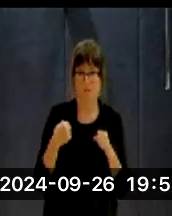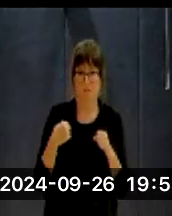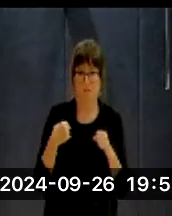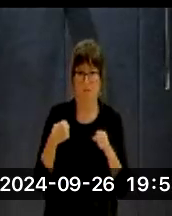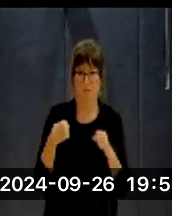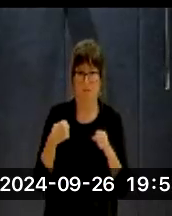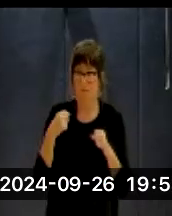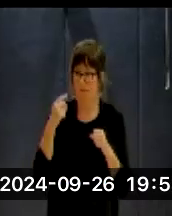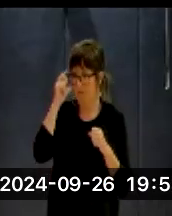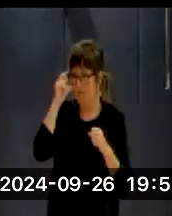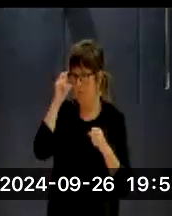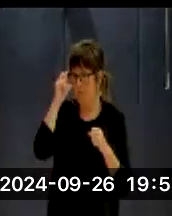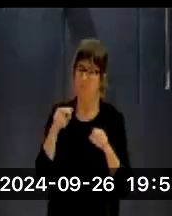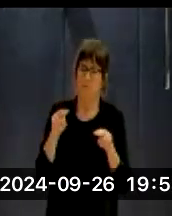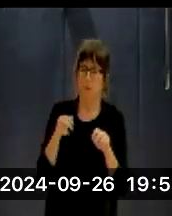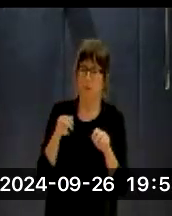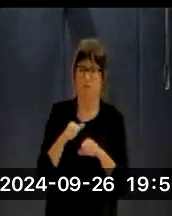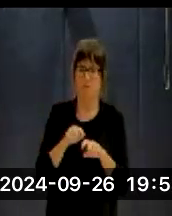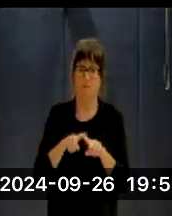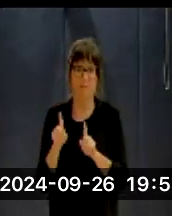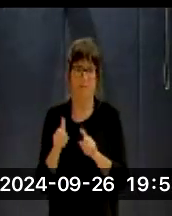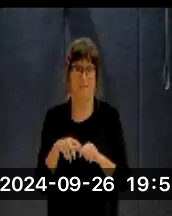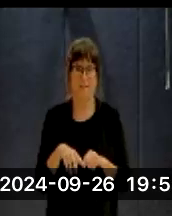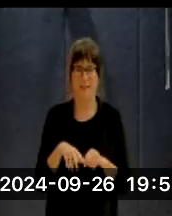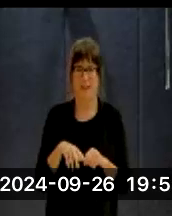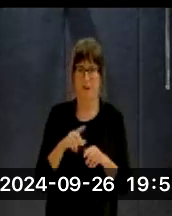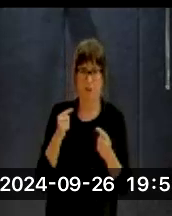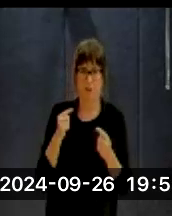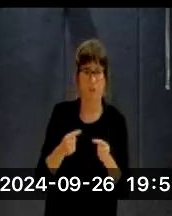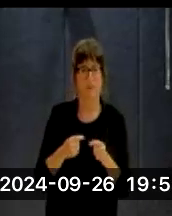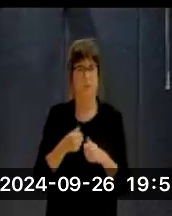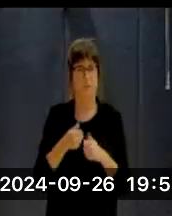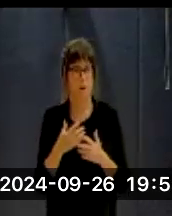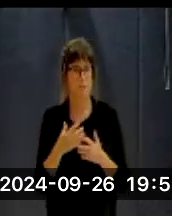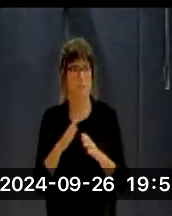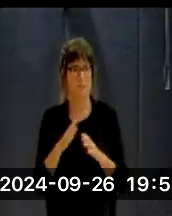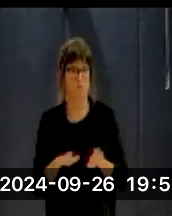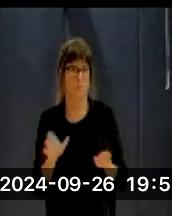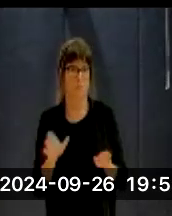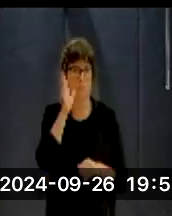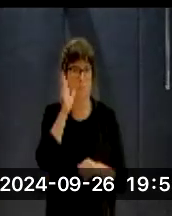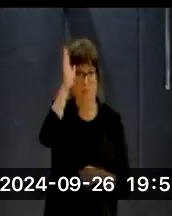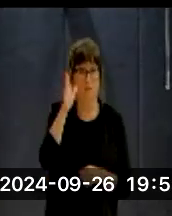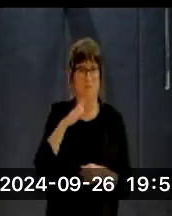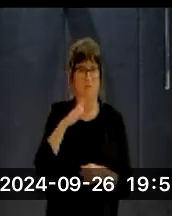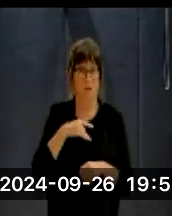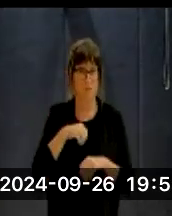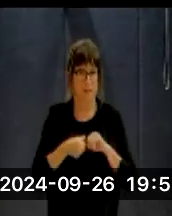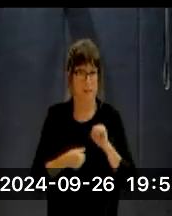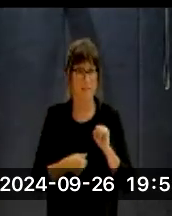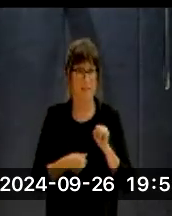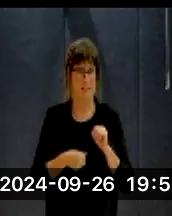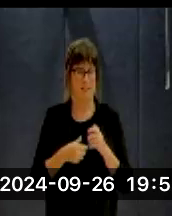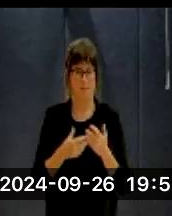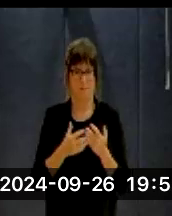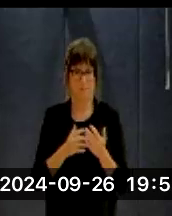other different and assaulting and deliberately causing children and parents heartaches and grief, all